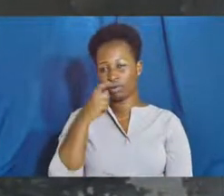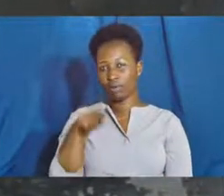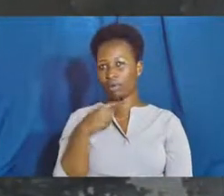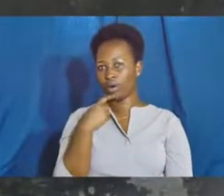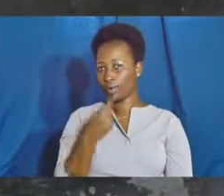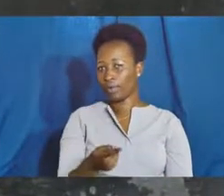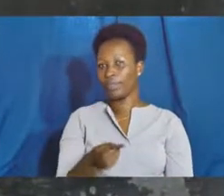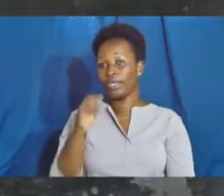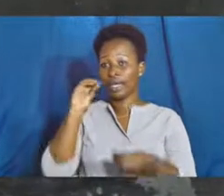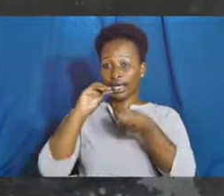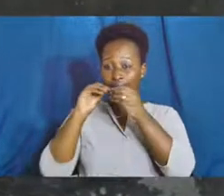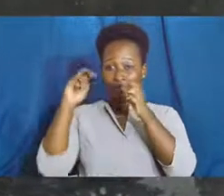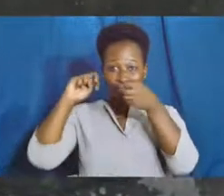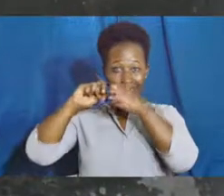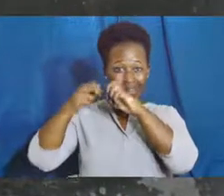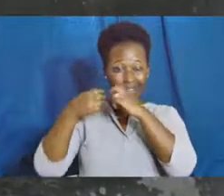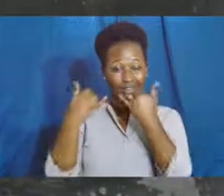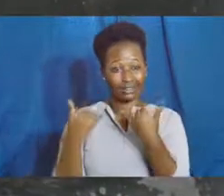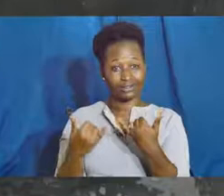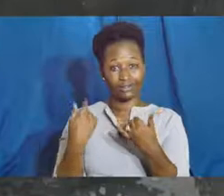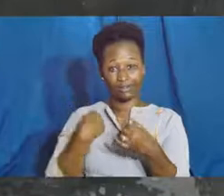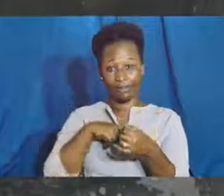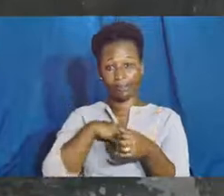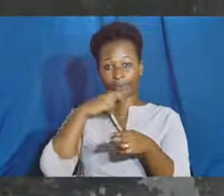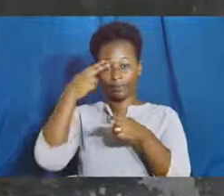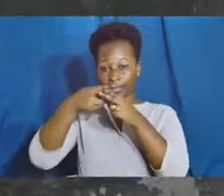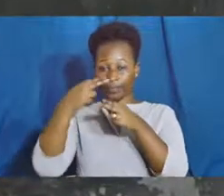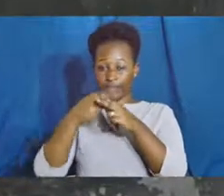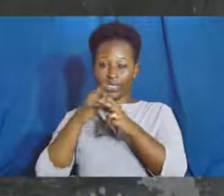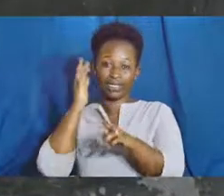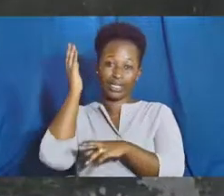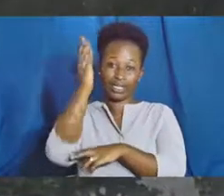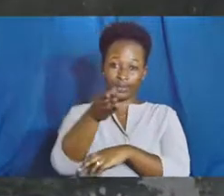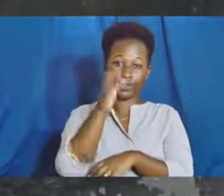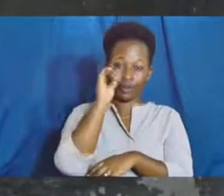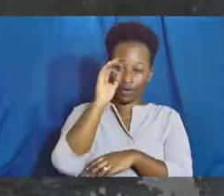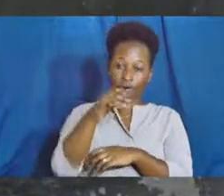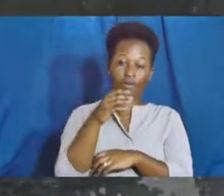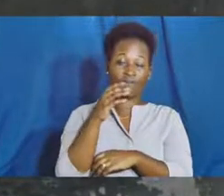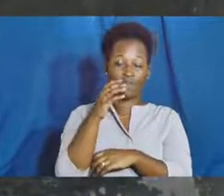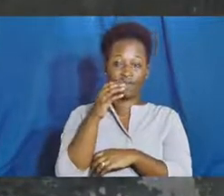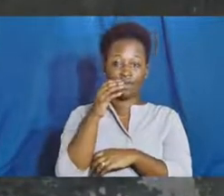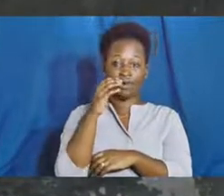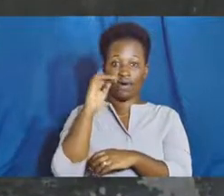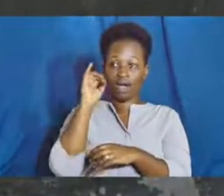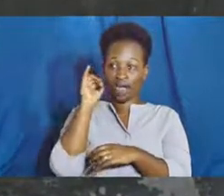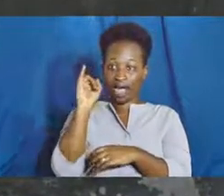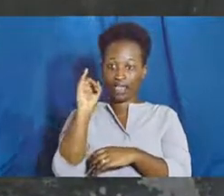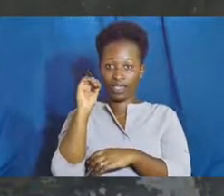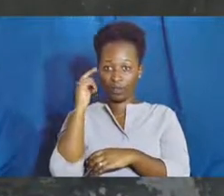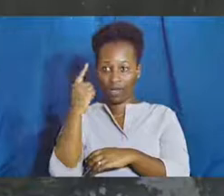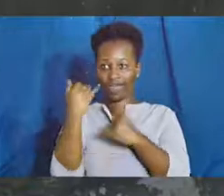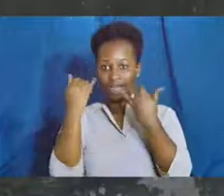okay, the current is now, what we have currently, the direction of that current I1 is now downward. And then when we